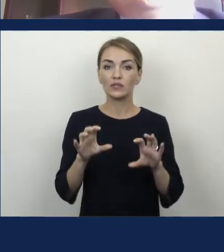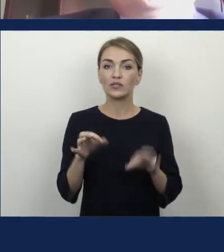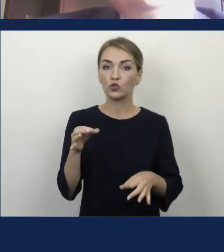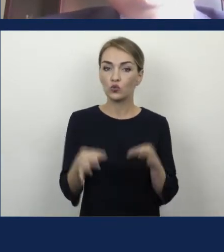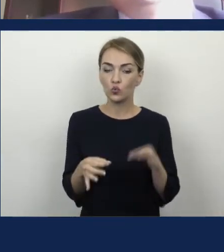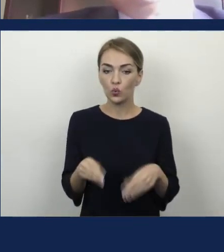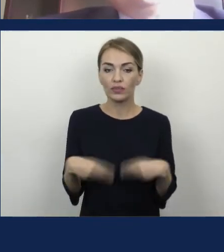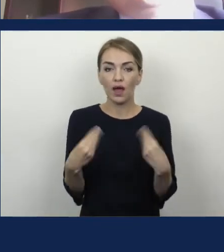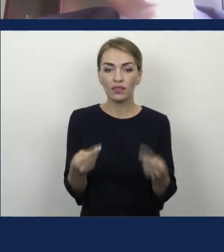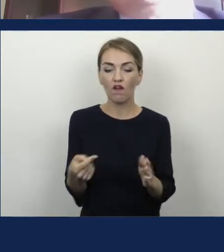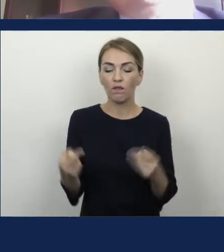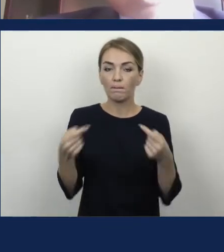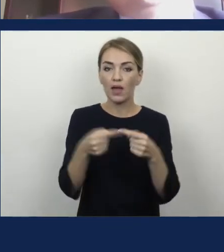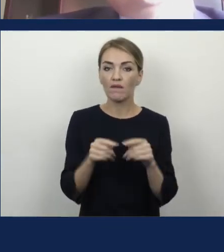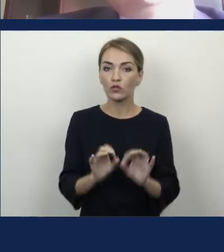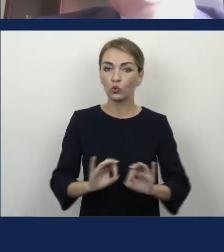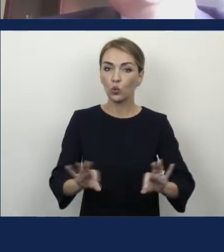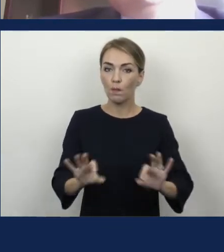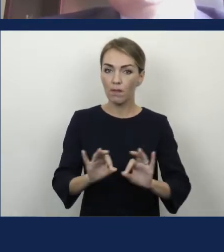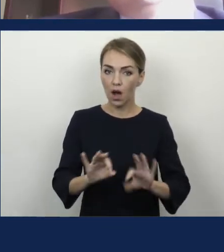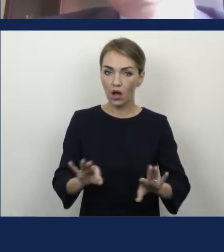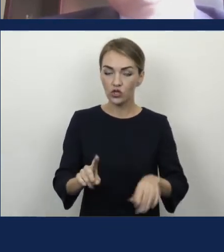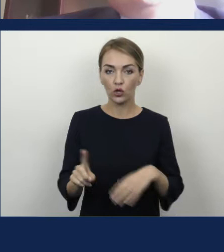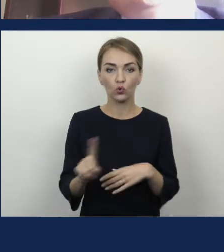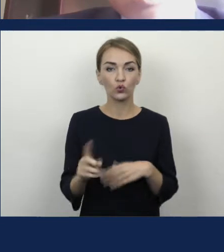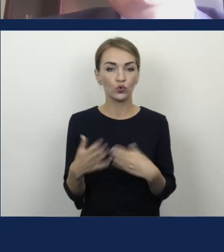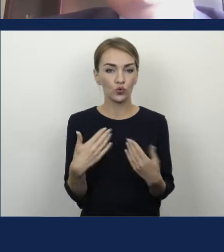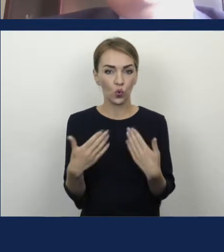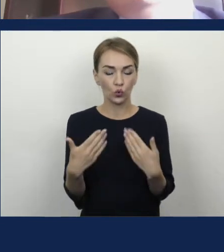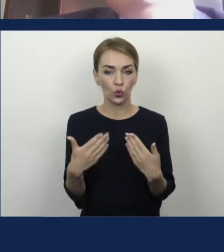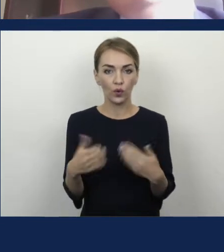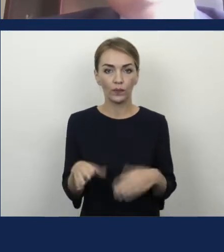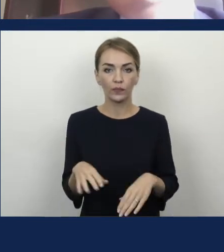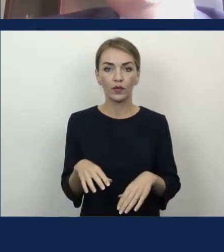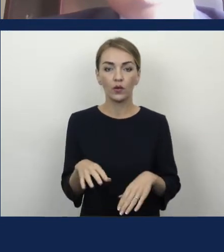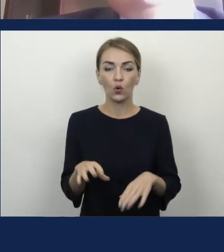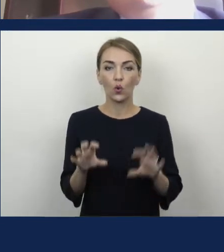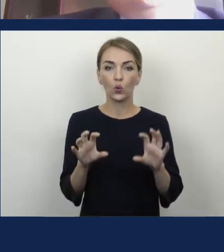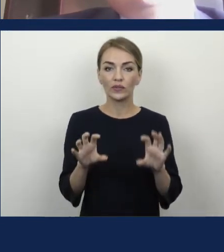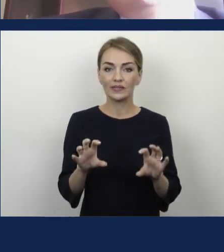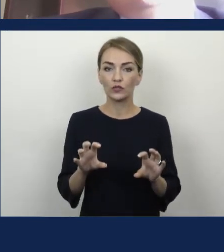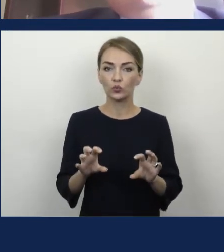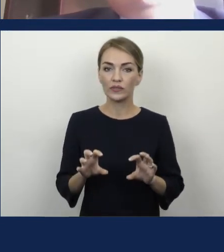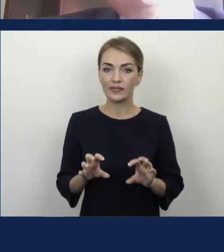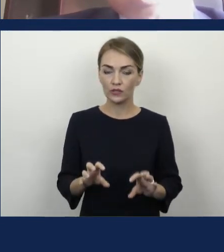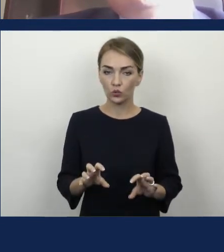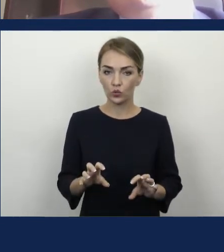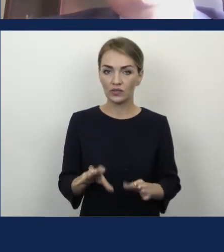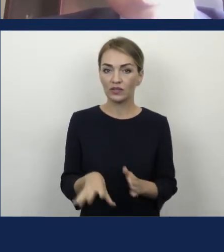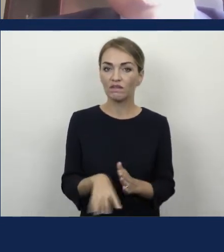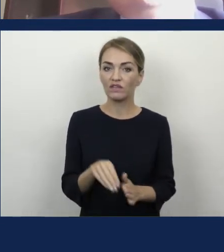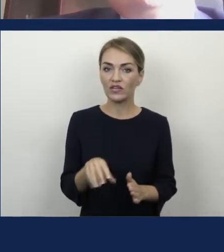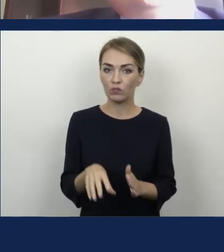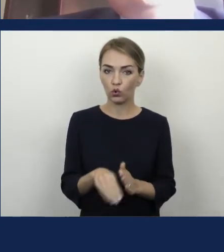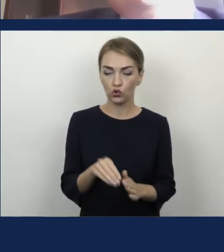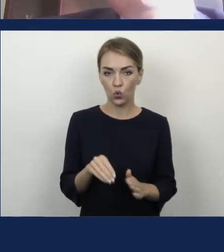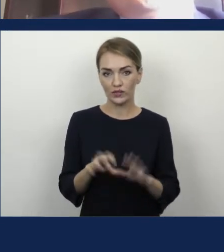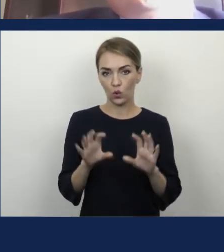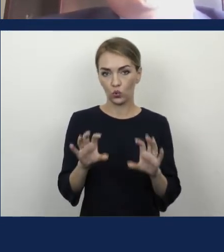certain insights into the constitutionality of electoral laws and